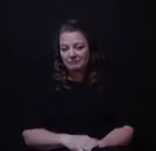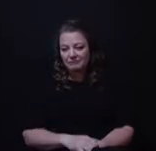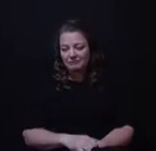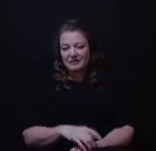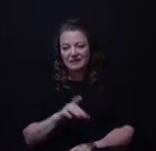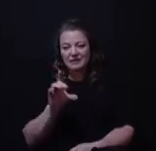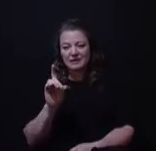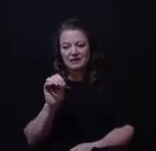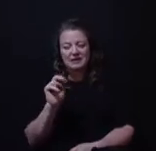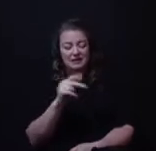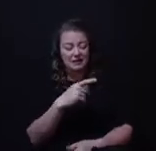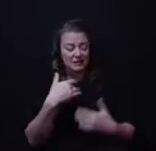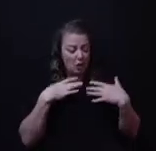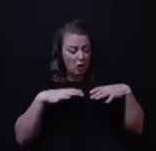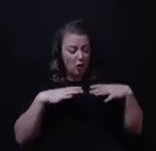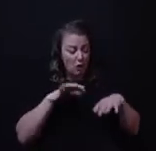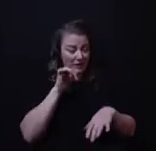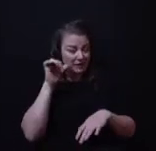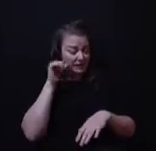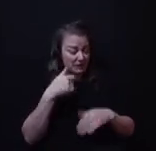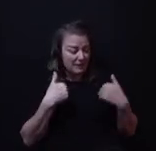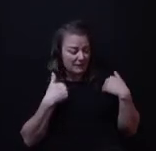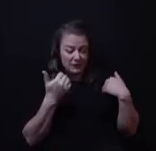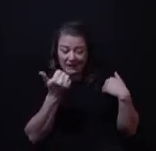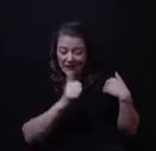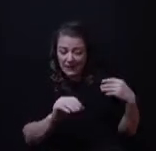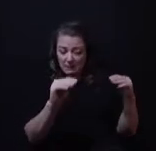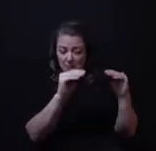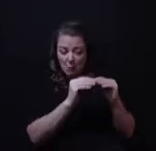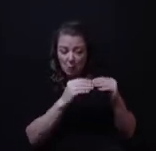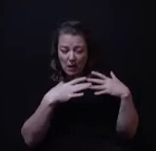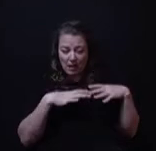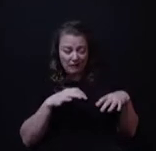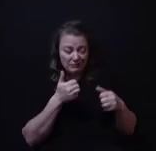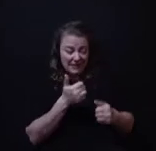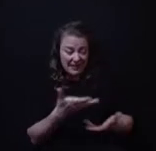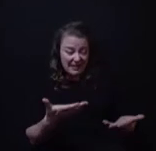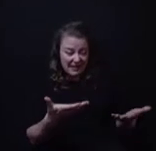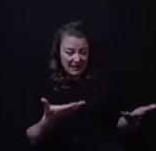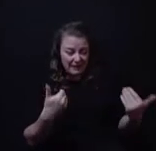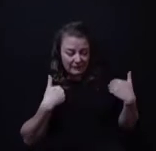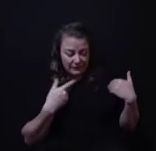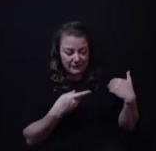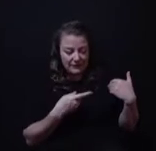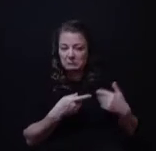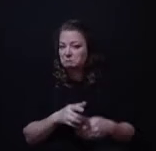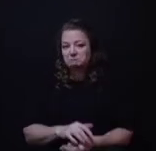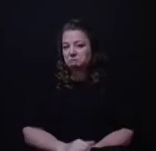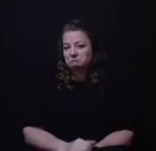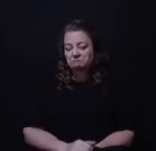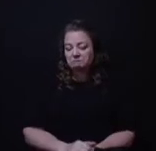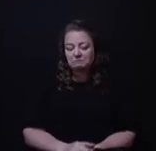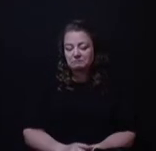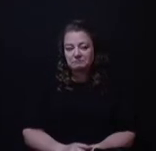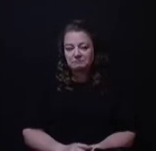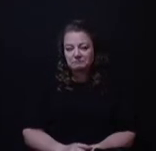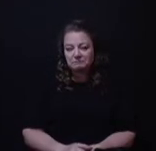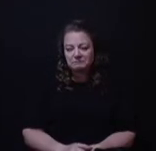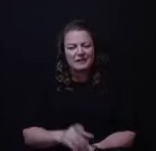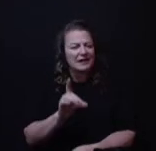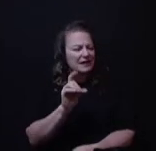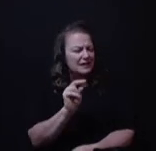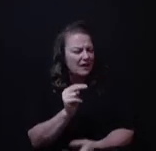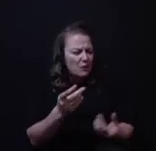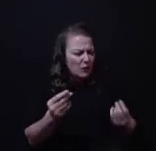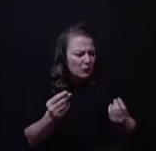Donald, aside from the clothes that you were wearing yesterday, do you have anything in this world? No, sir. Donald, what are you